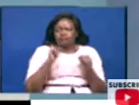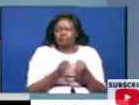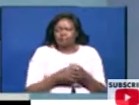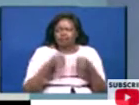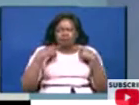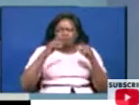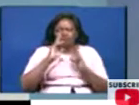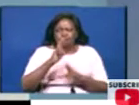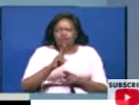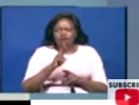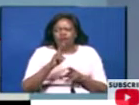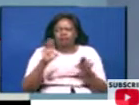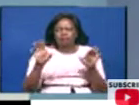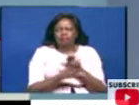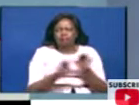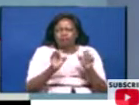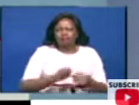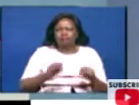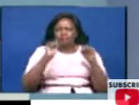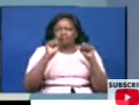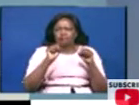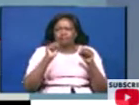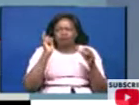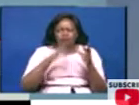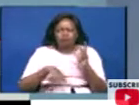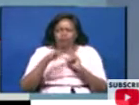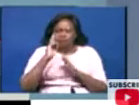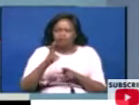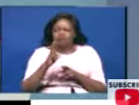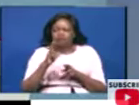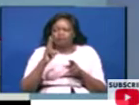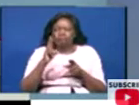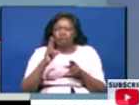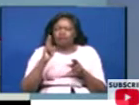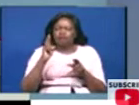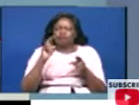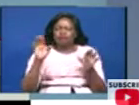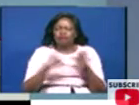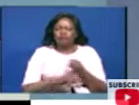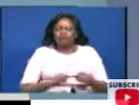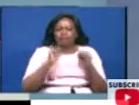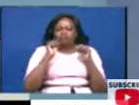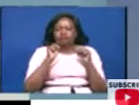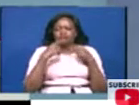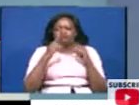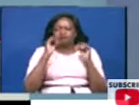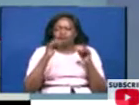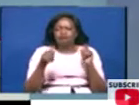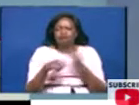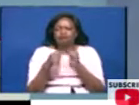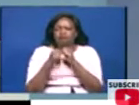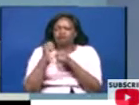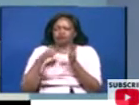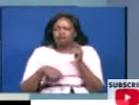the results? The vice chair. So what kind of results would have been announced by the vice chair if she's in contravention of what Chebukati is announcing?